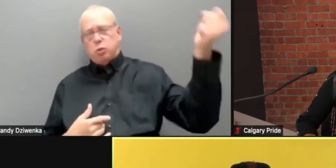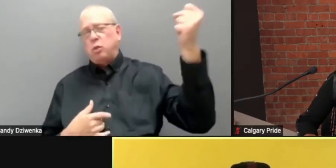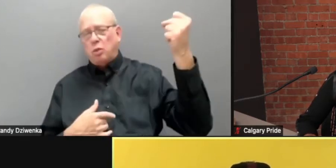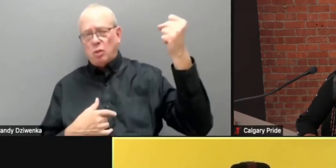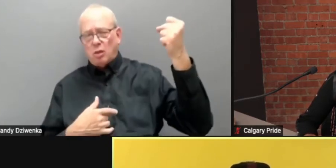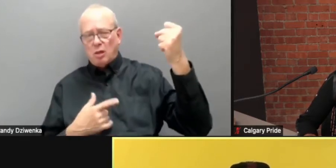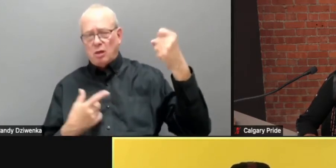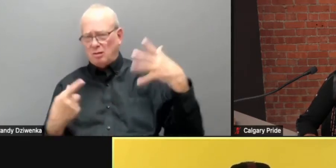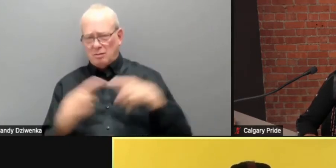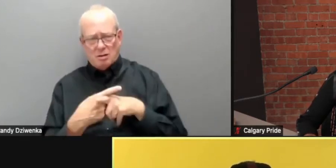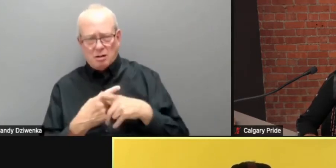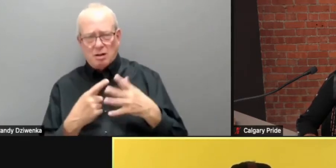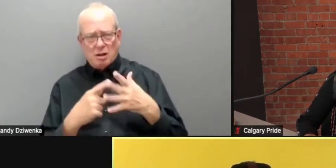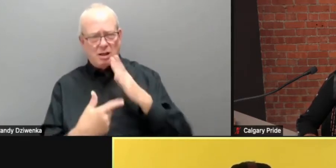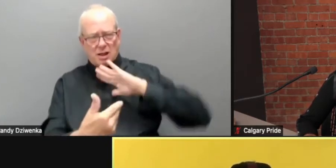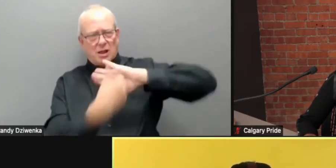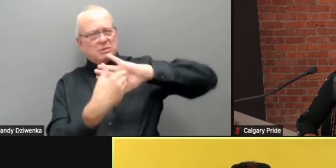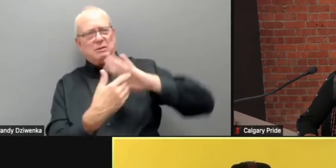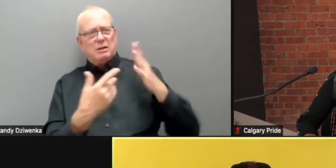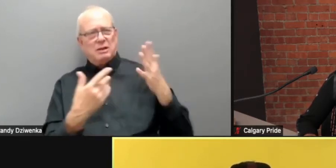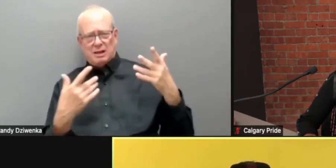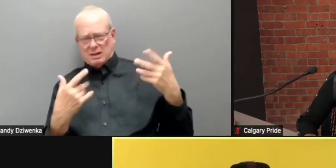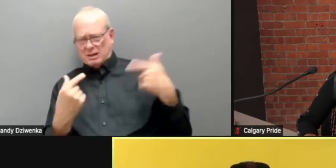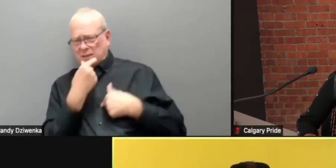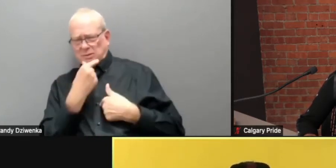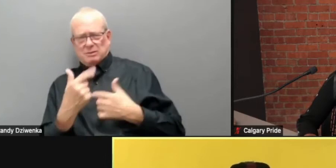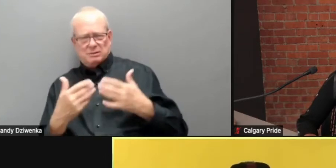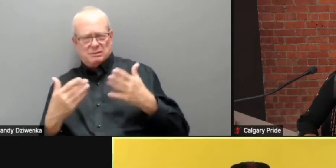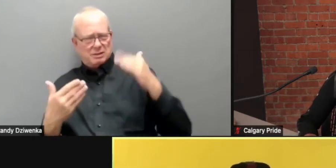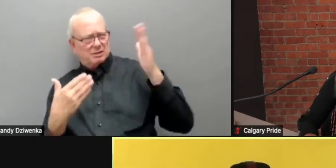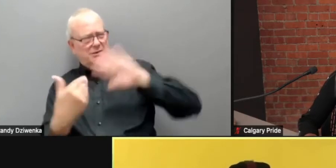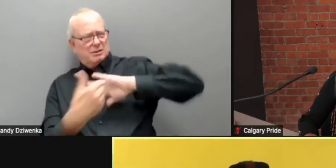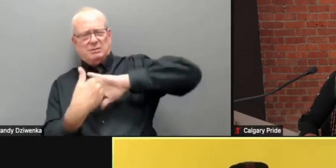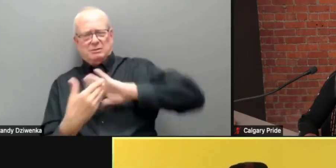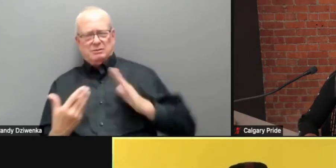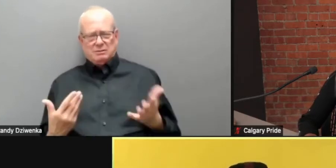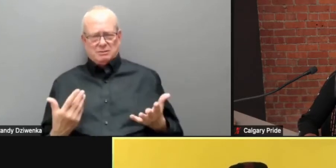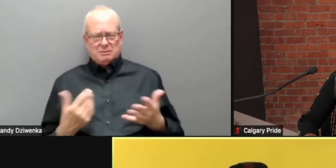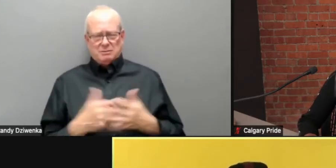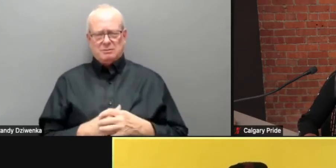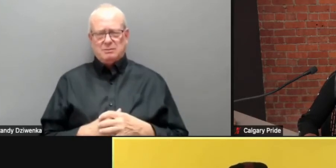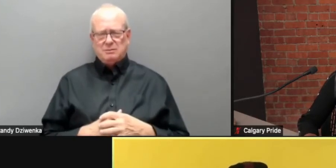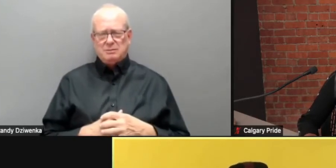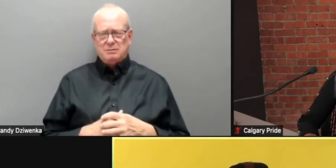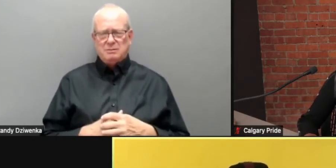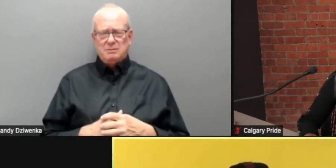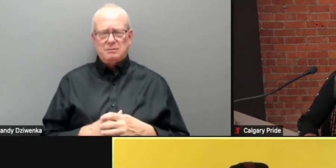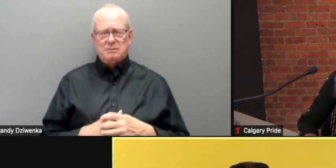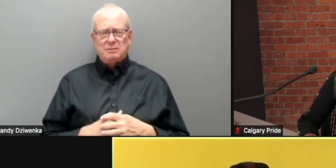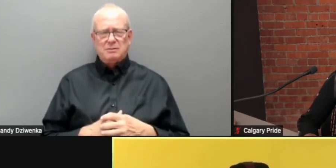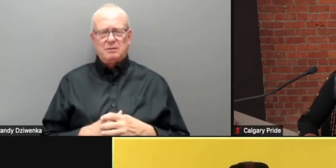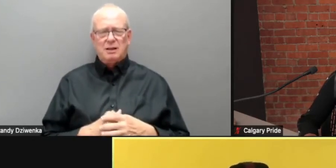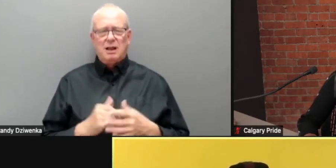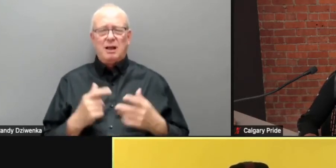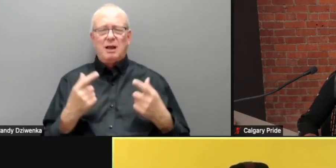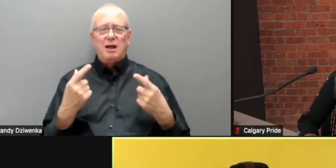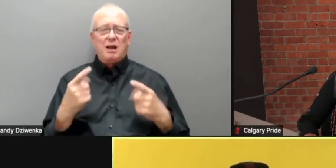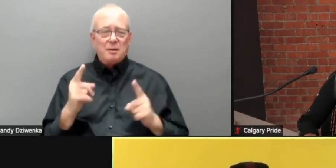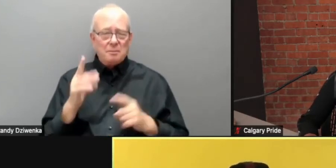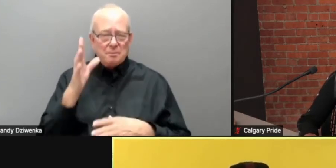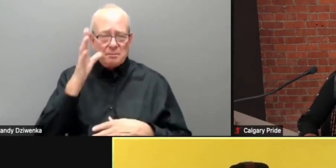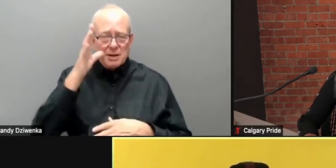which comes is marriage pressures. A lot of us, we get pressurized by our parents to get